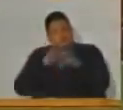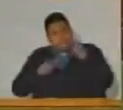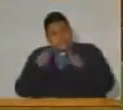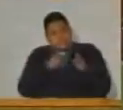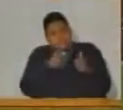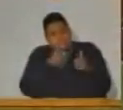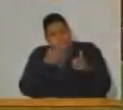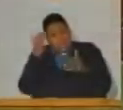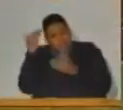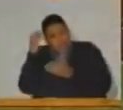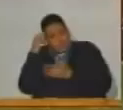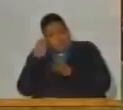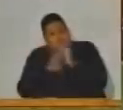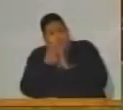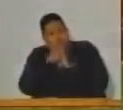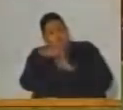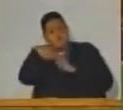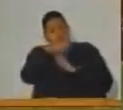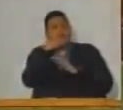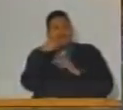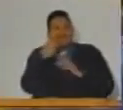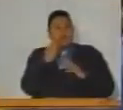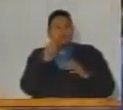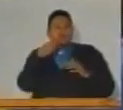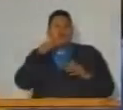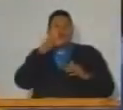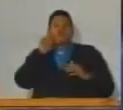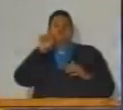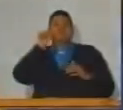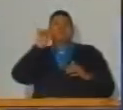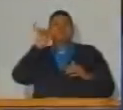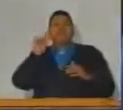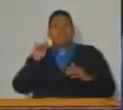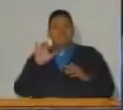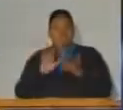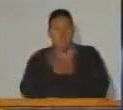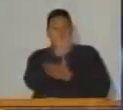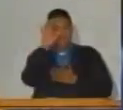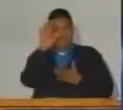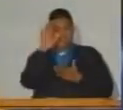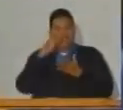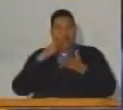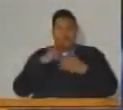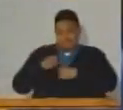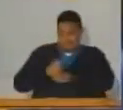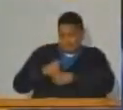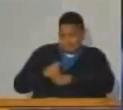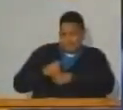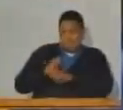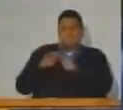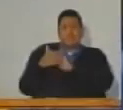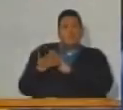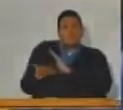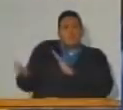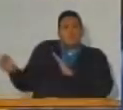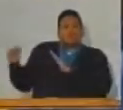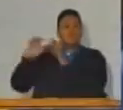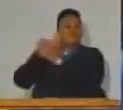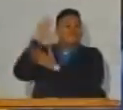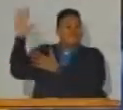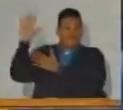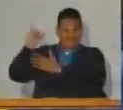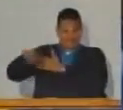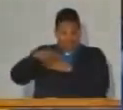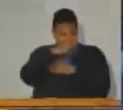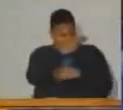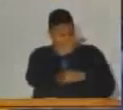of a hospitality college and a craft institute. This hospitality college will